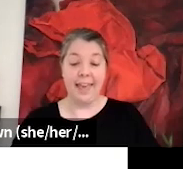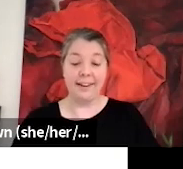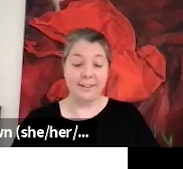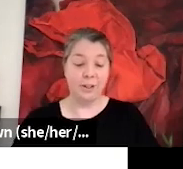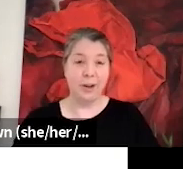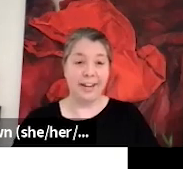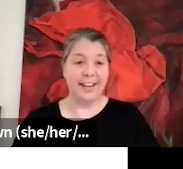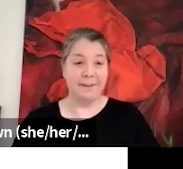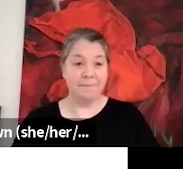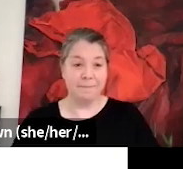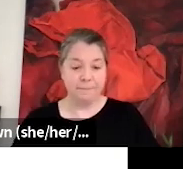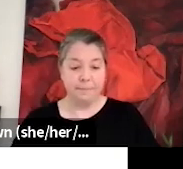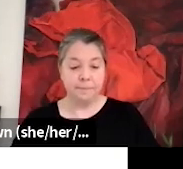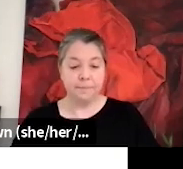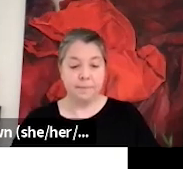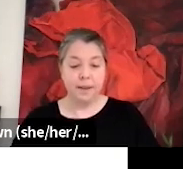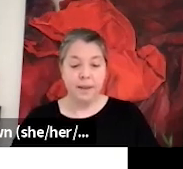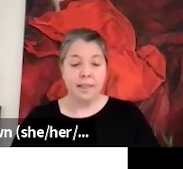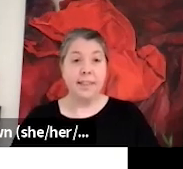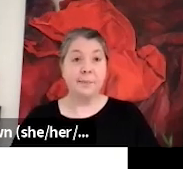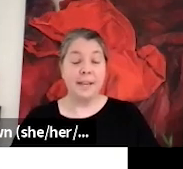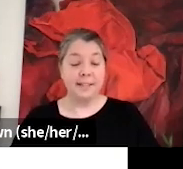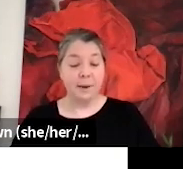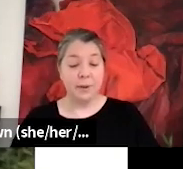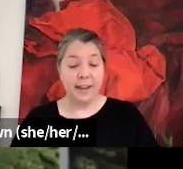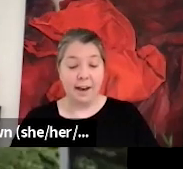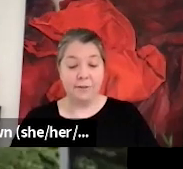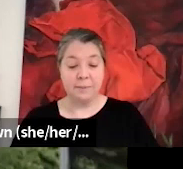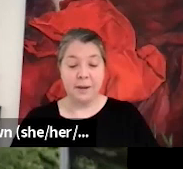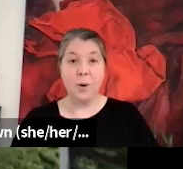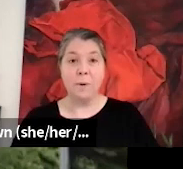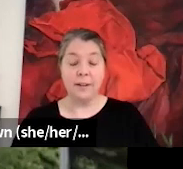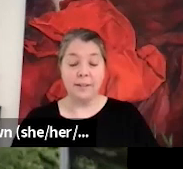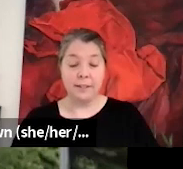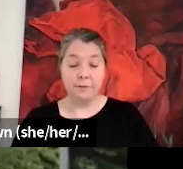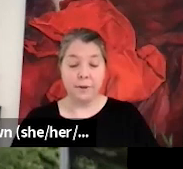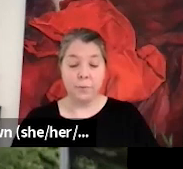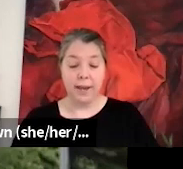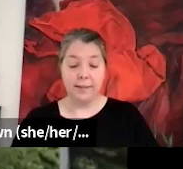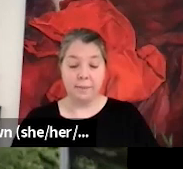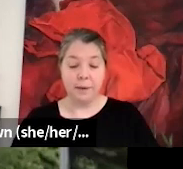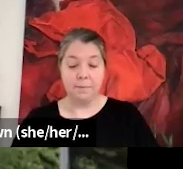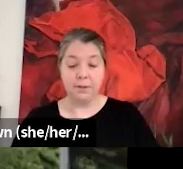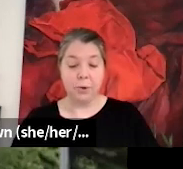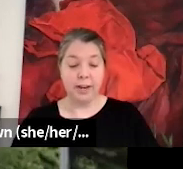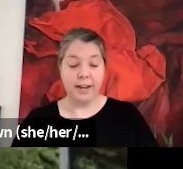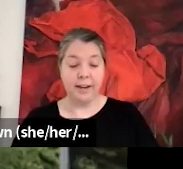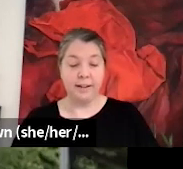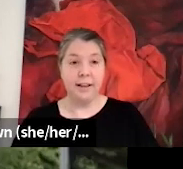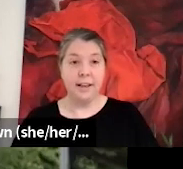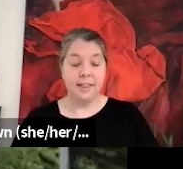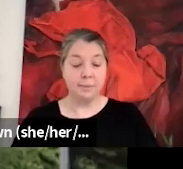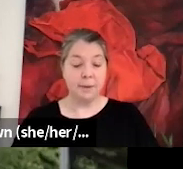they can join in. This means that we have to be open to different ways that people join